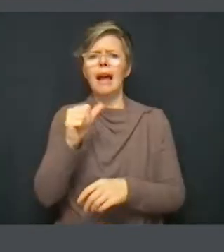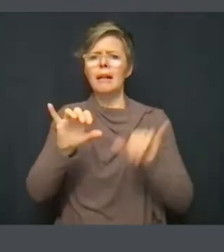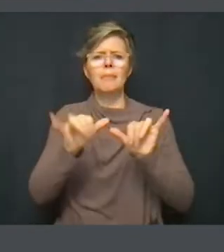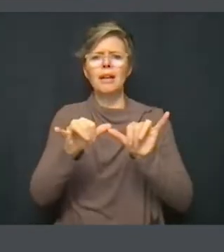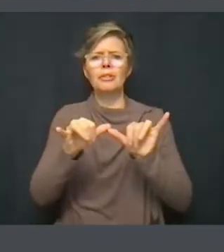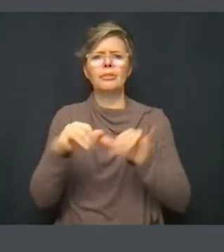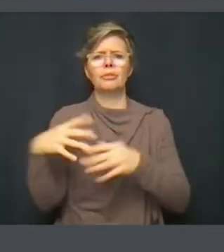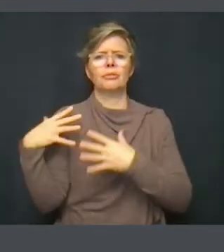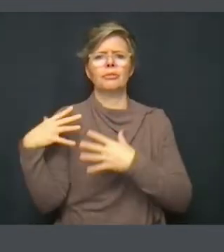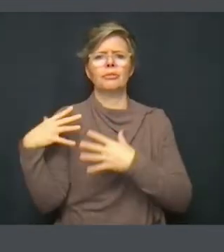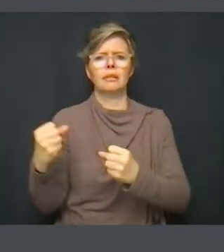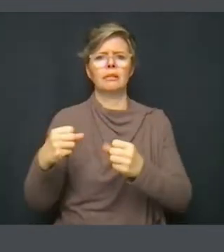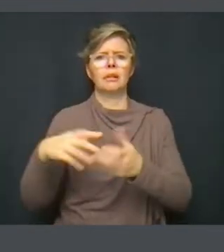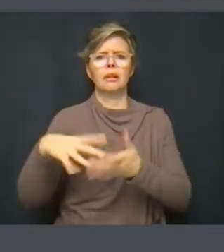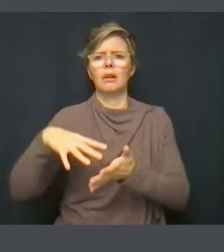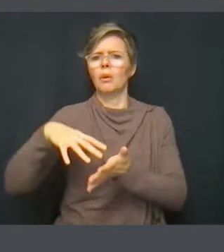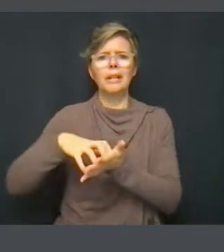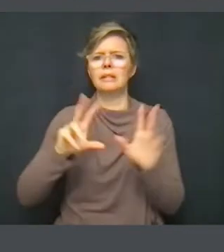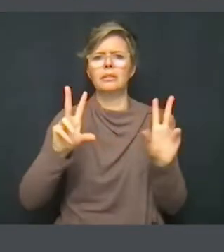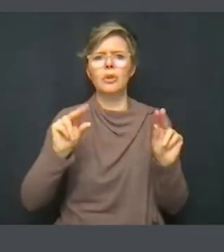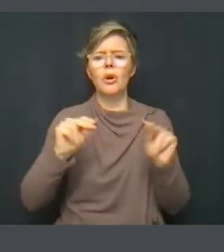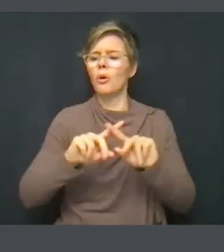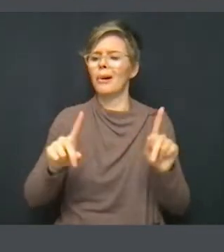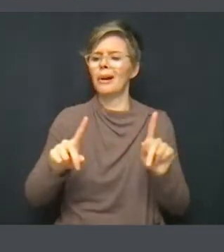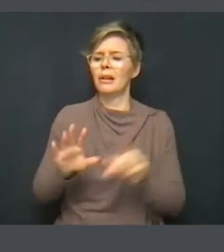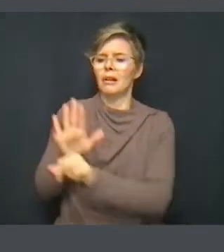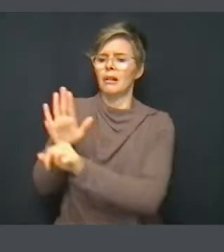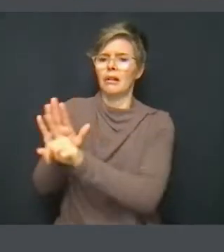strengths in both of their languages, right?